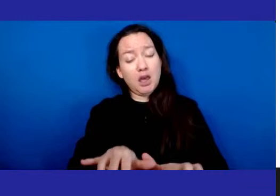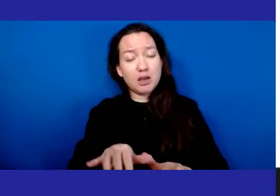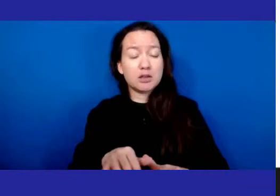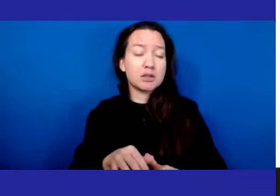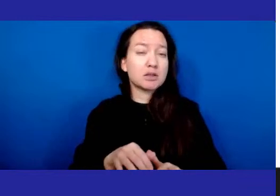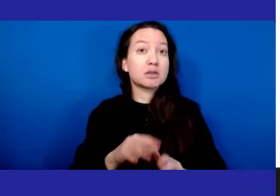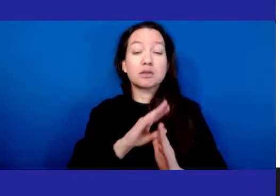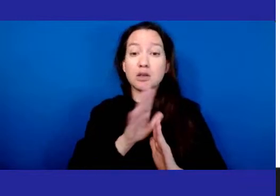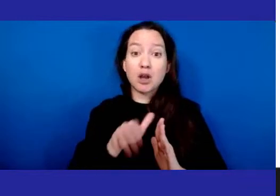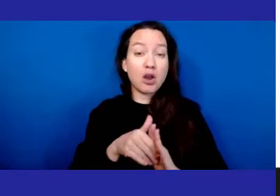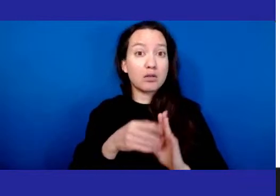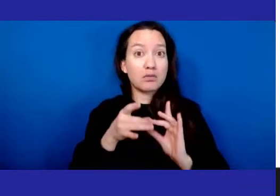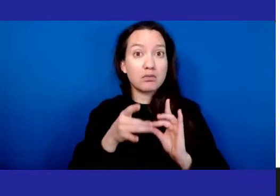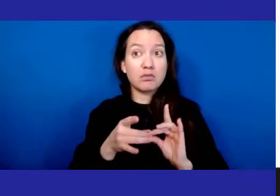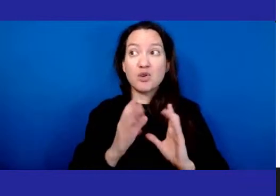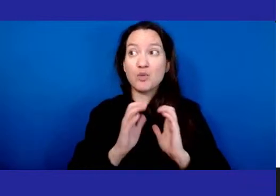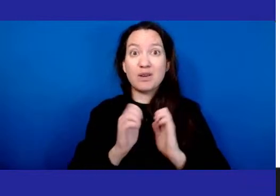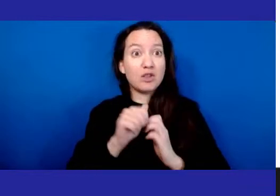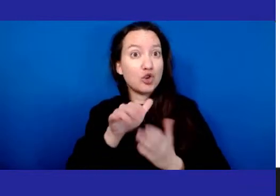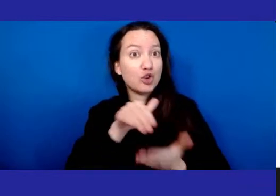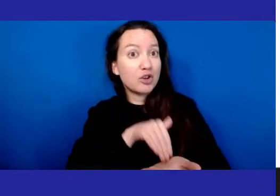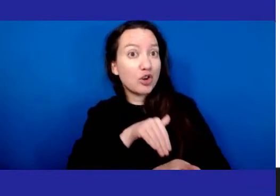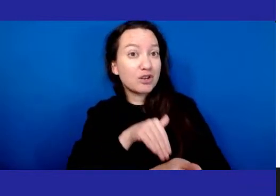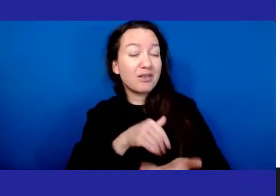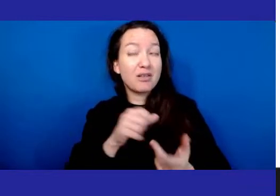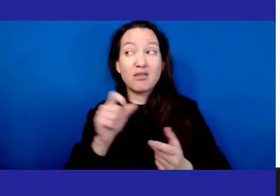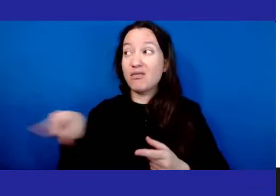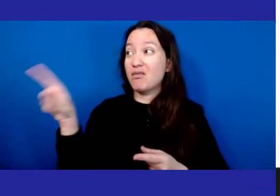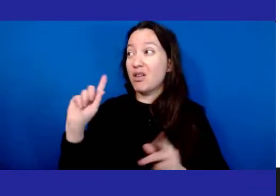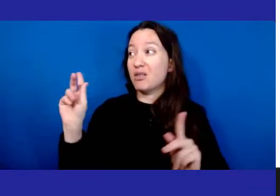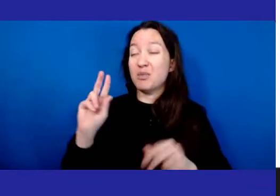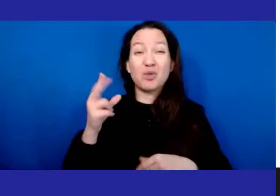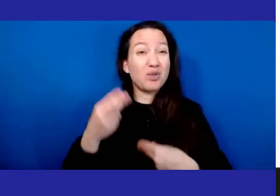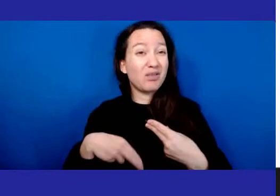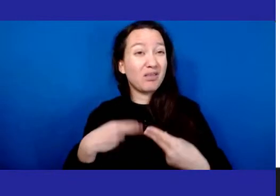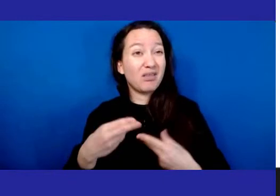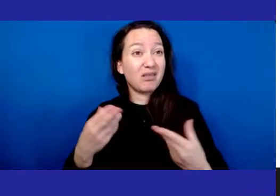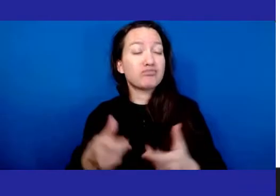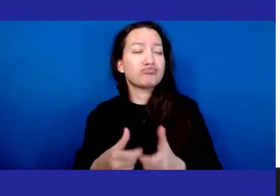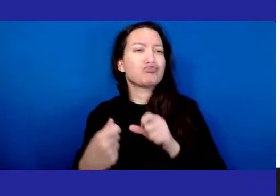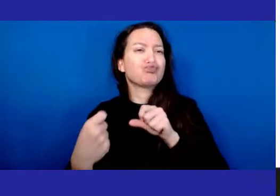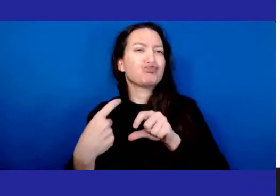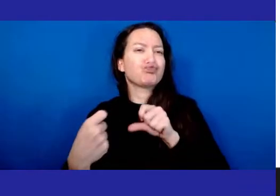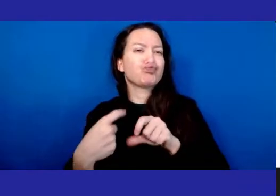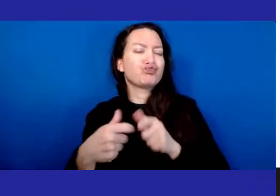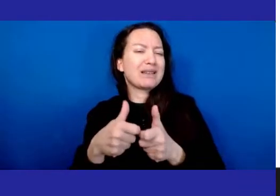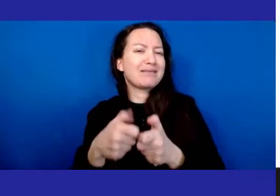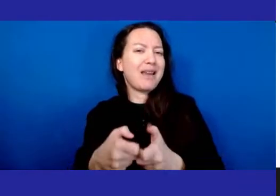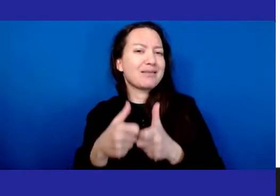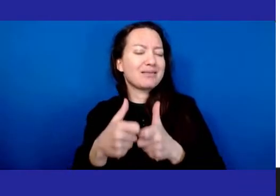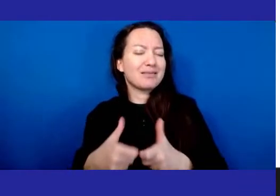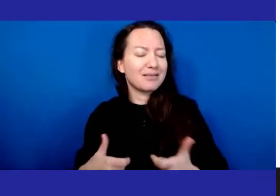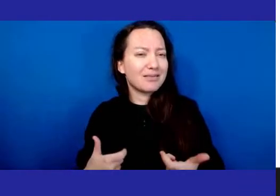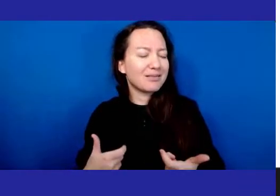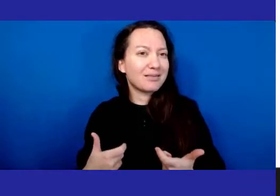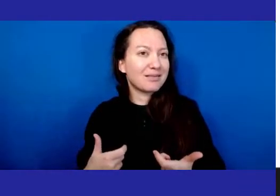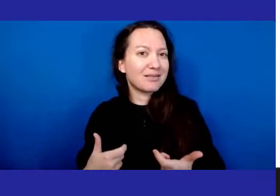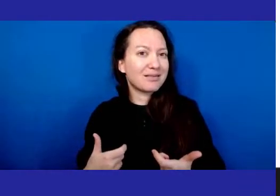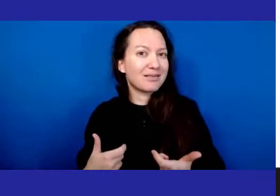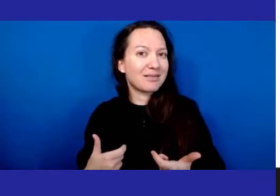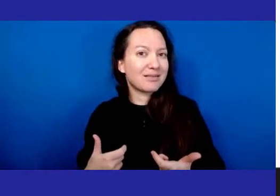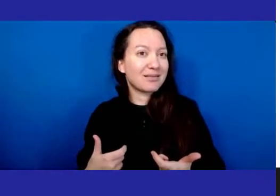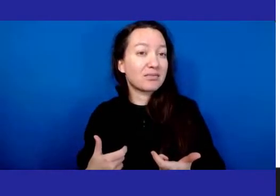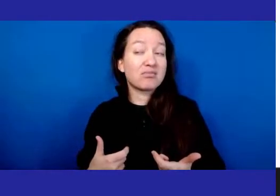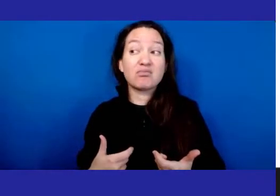to communicate with your doctor when everybody else in the universe is texting. But, you know, the chance